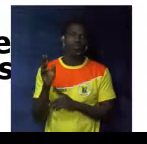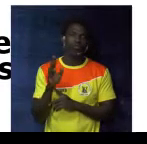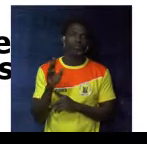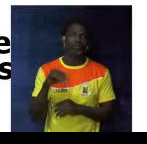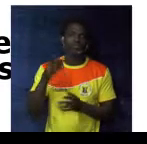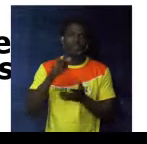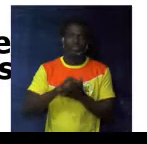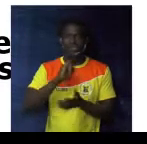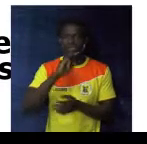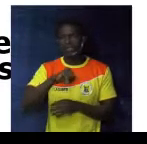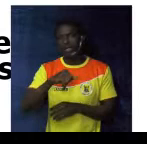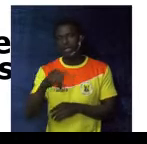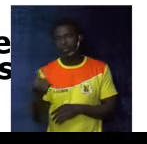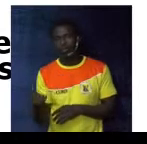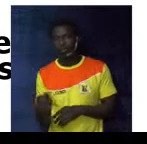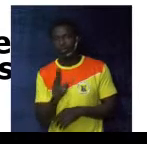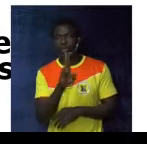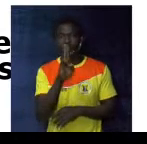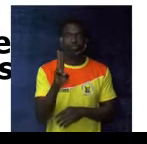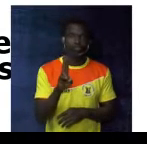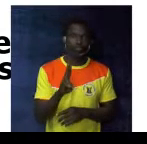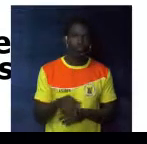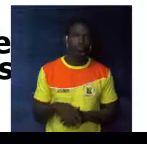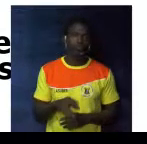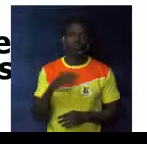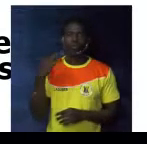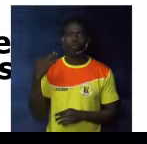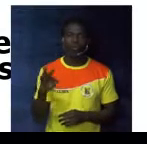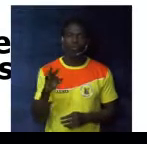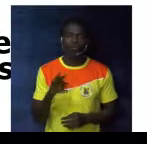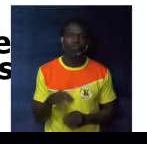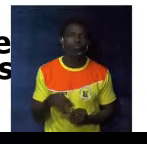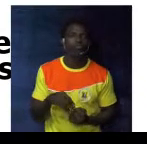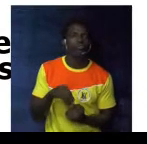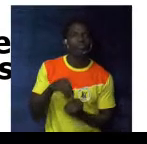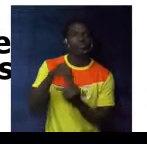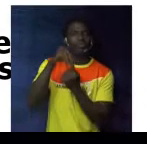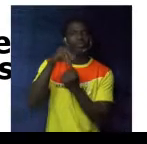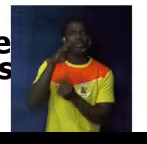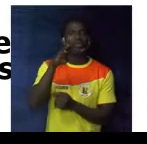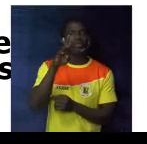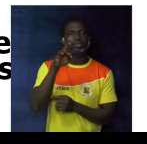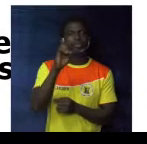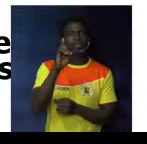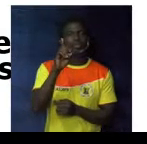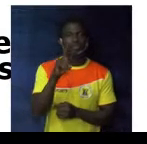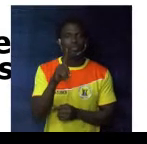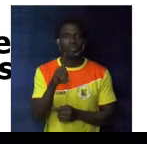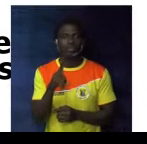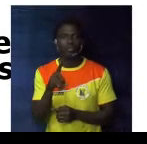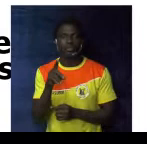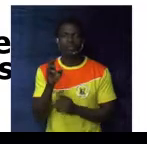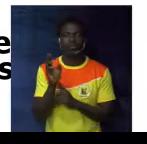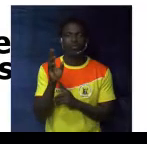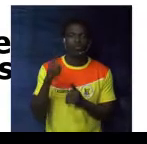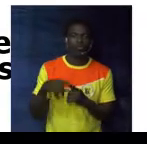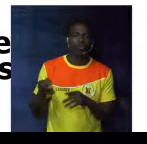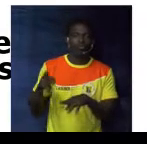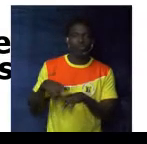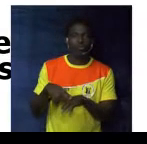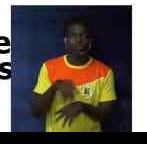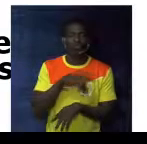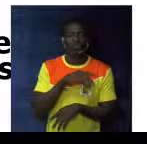quality and the quantity of such crop. That's another application, the use of special breeds of crop to improve quality